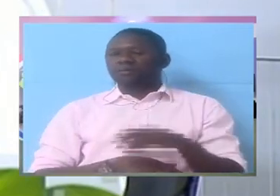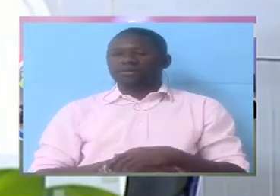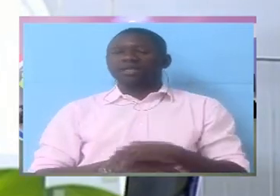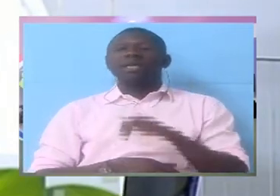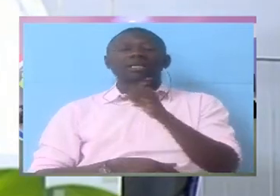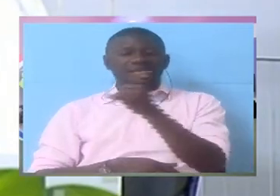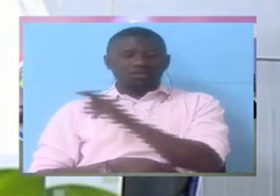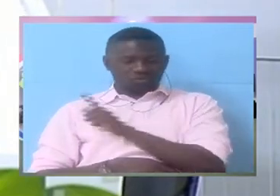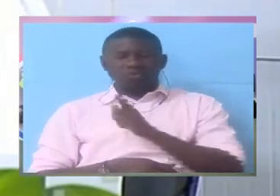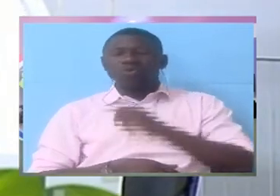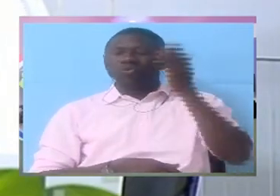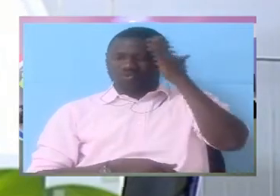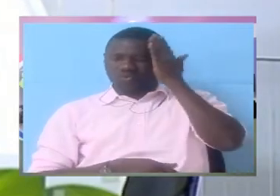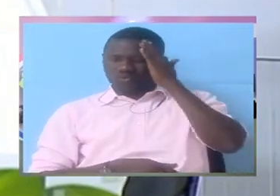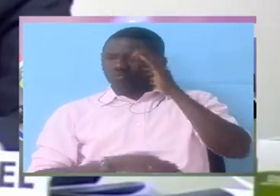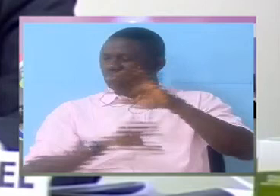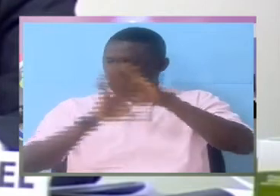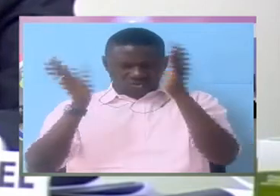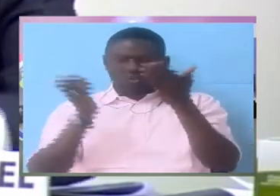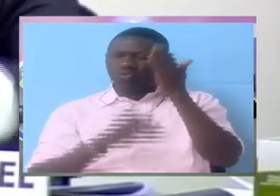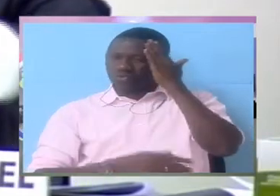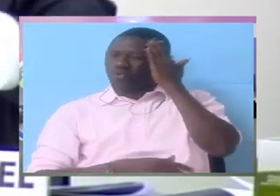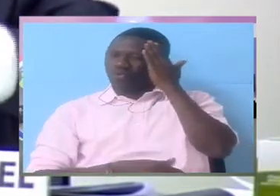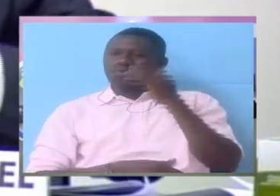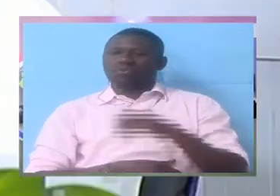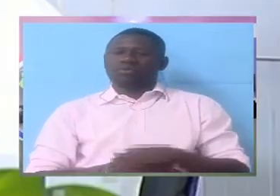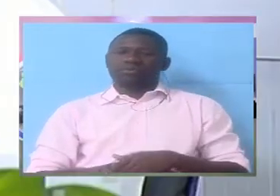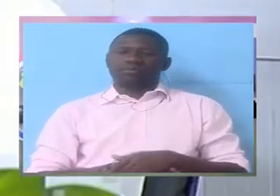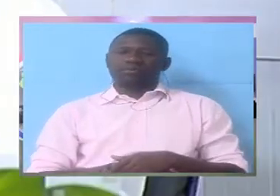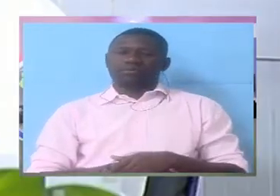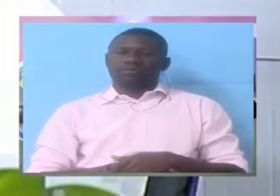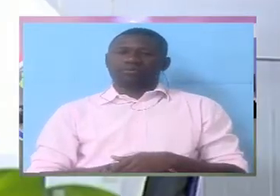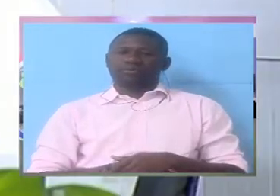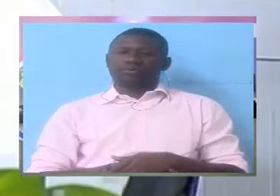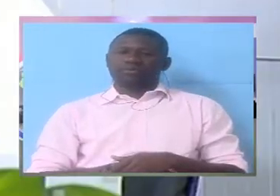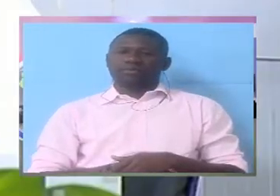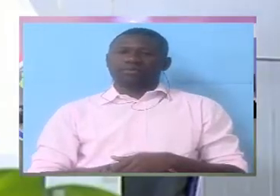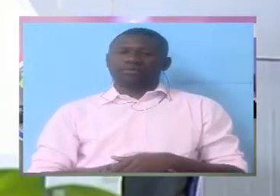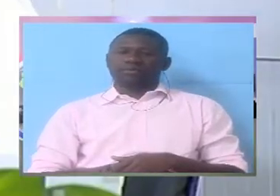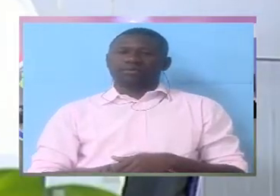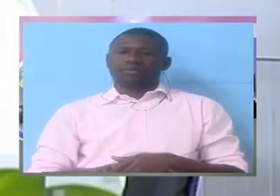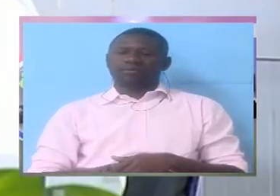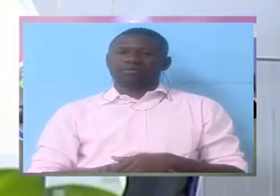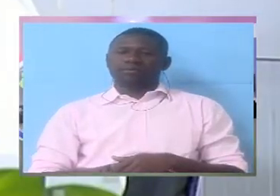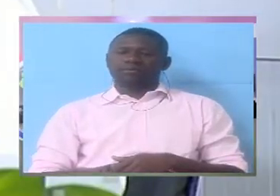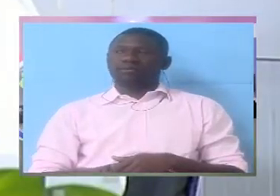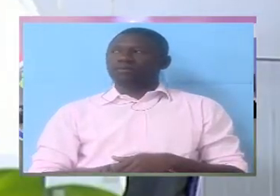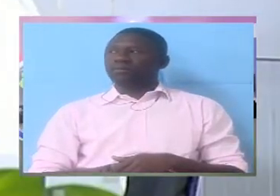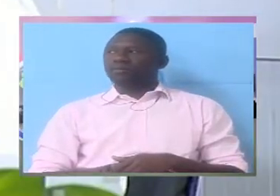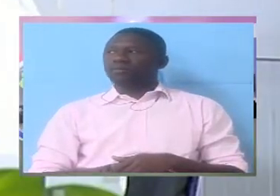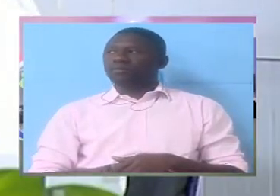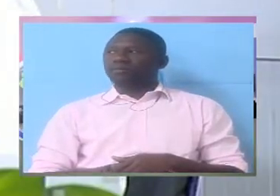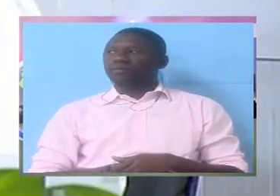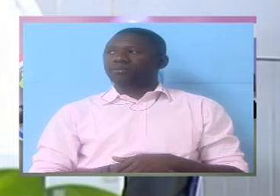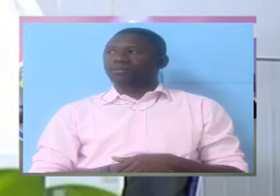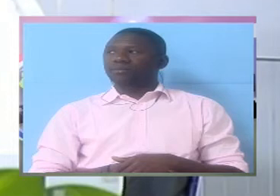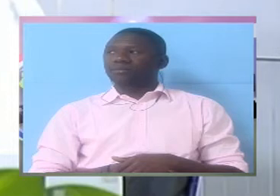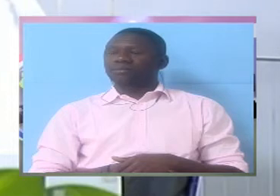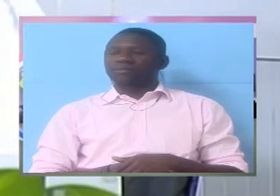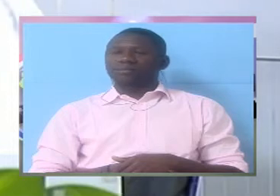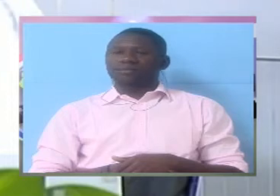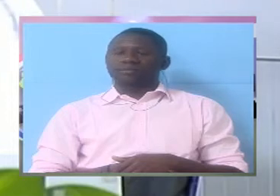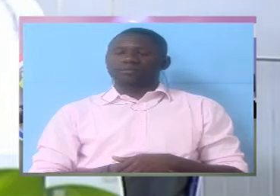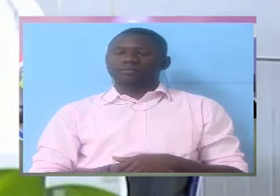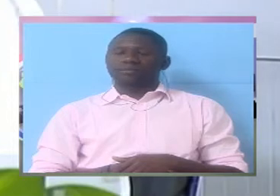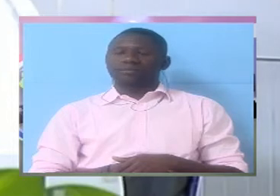that. Listen. We all know that. These divisions are formed. And let's watch the language. Listen is not very polite, but